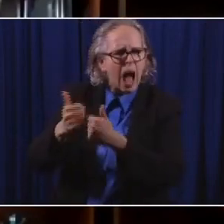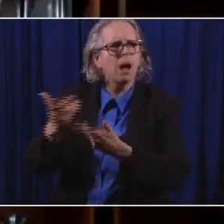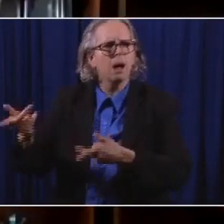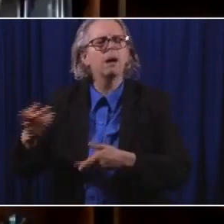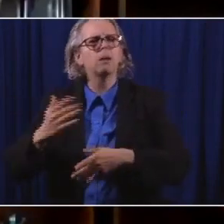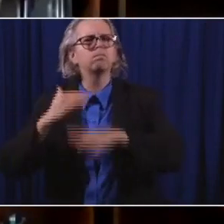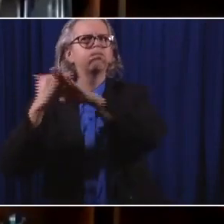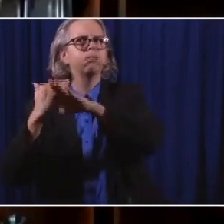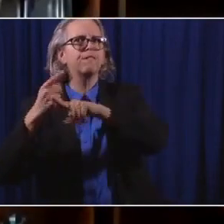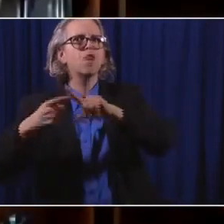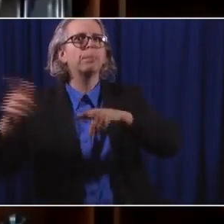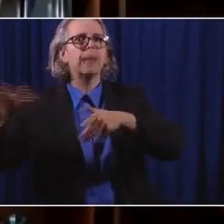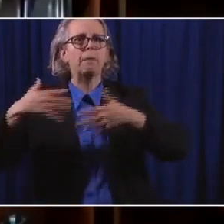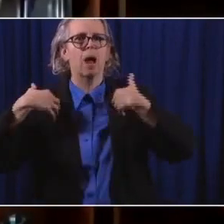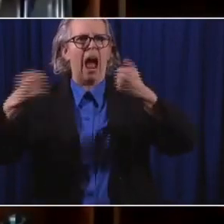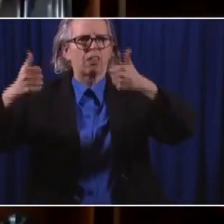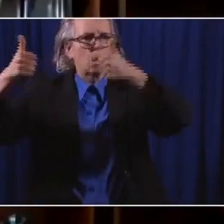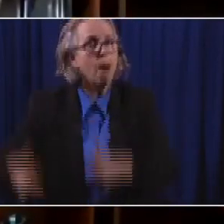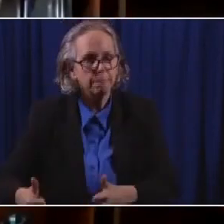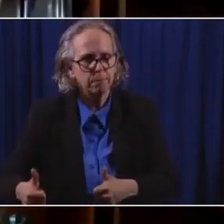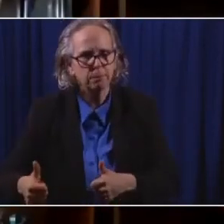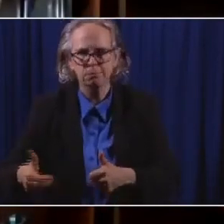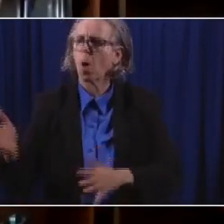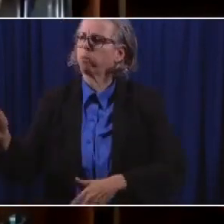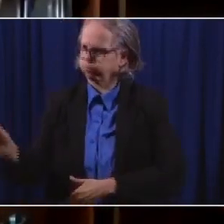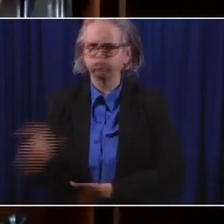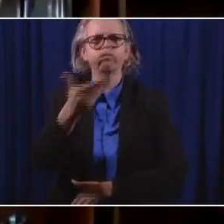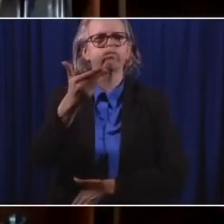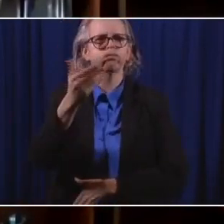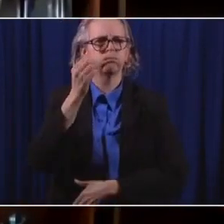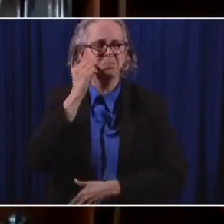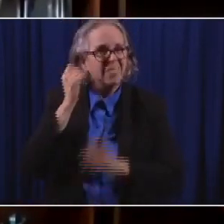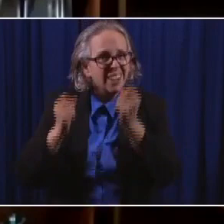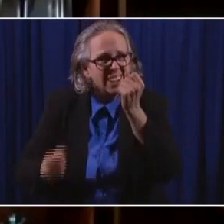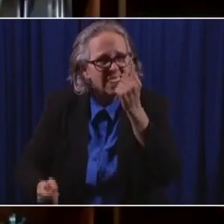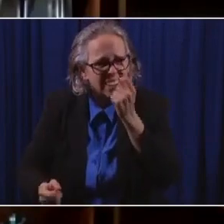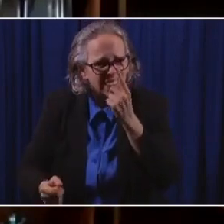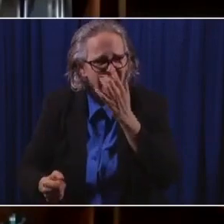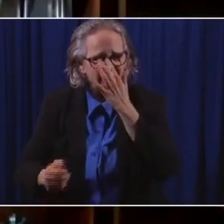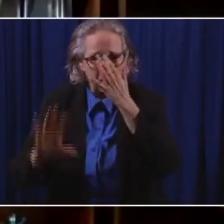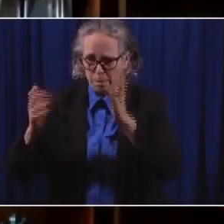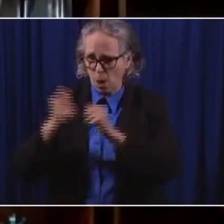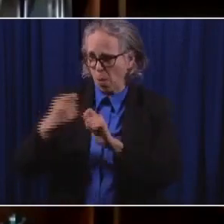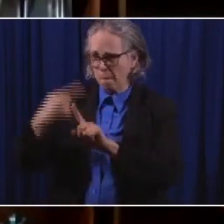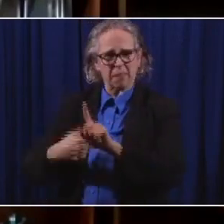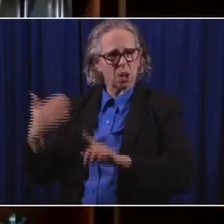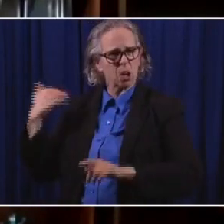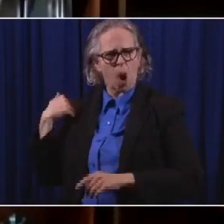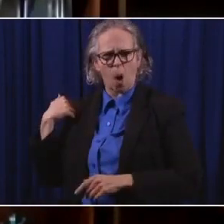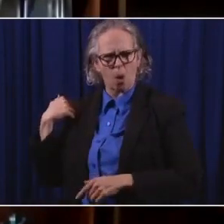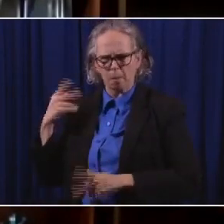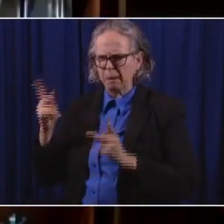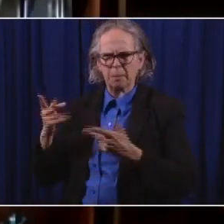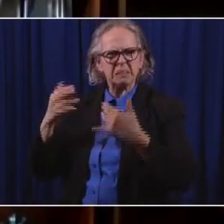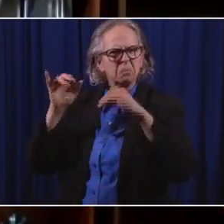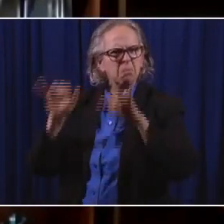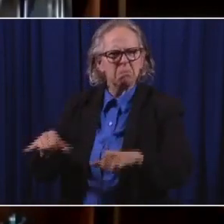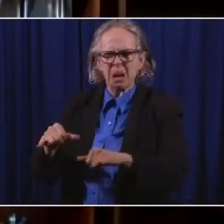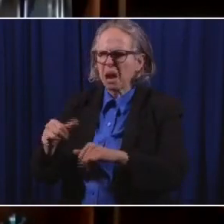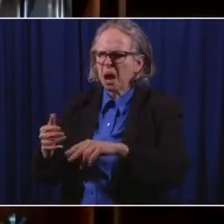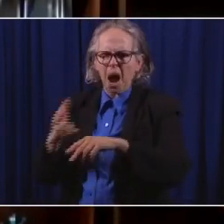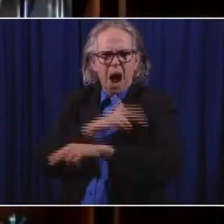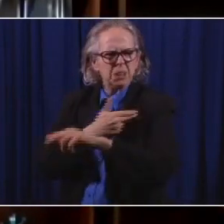Definite uptick in terms of hospitalizations, definite uptick in utilization. Within our region, we